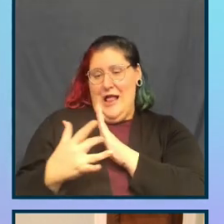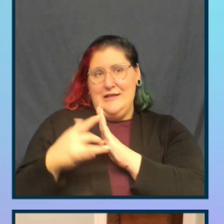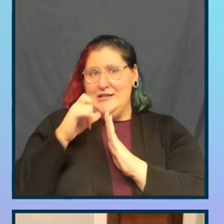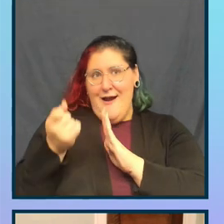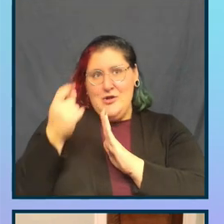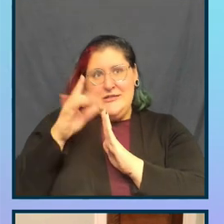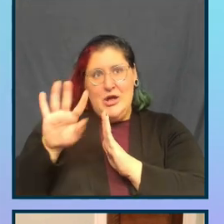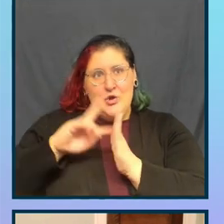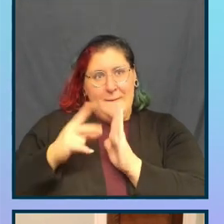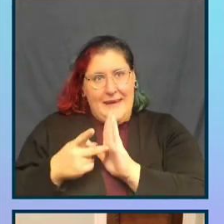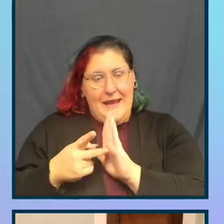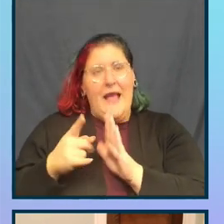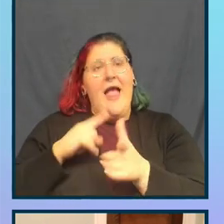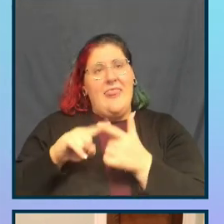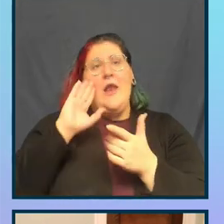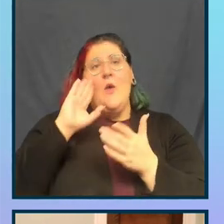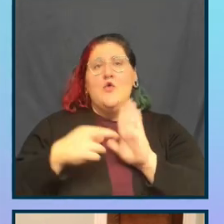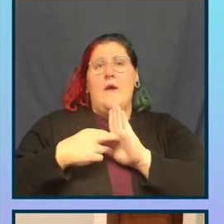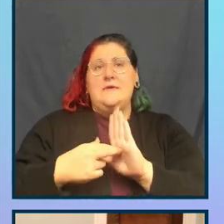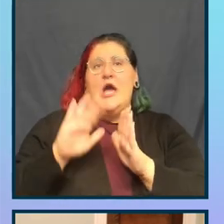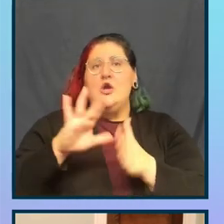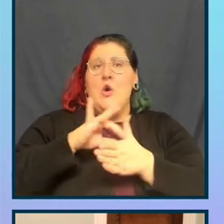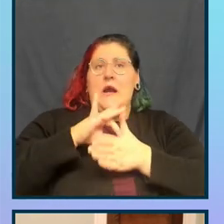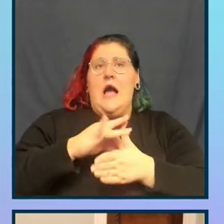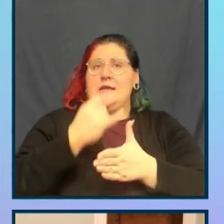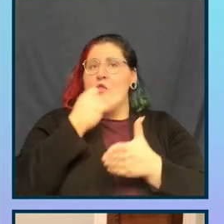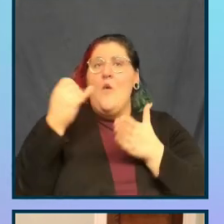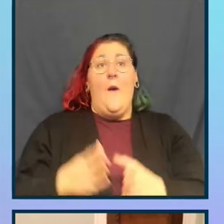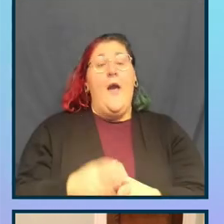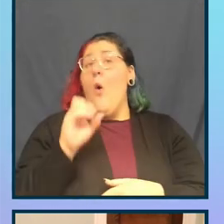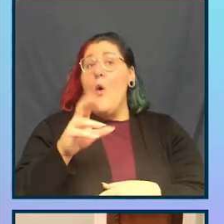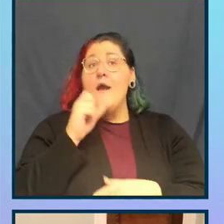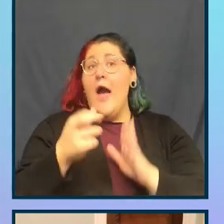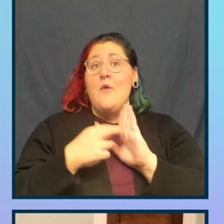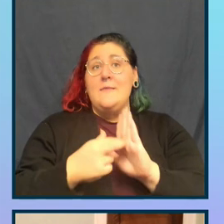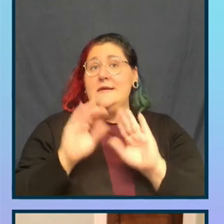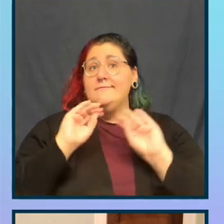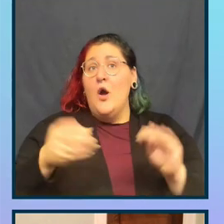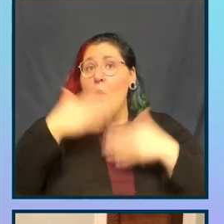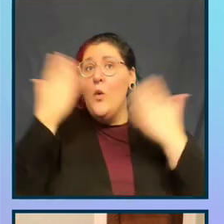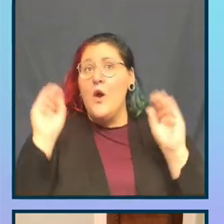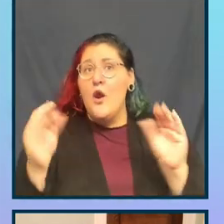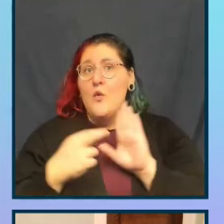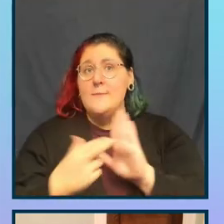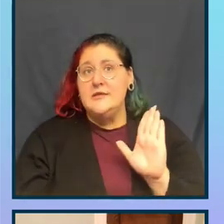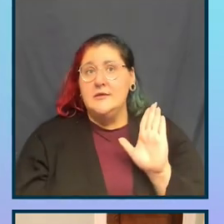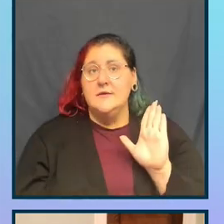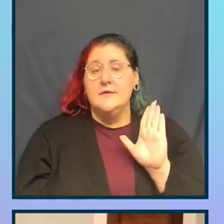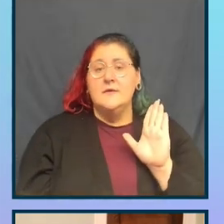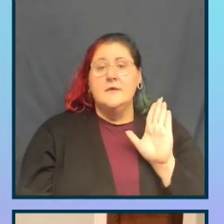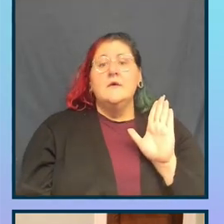represent your content incorrectly or might not represent your content at all. This is why